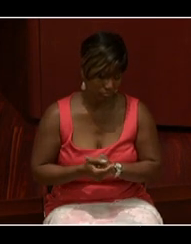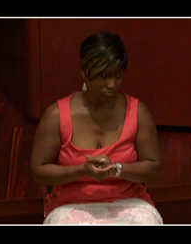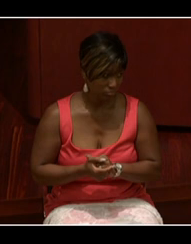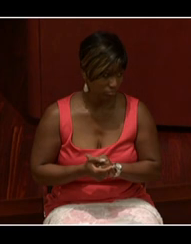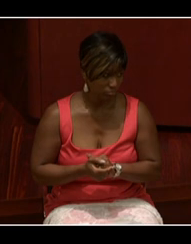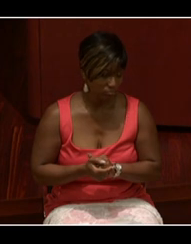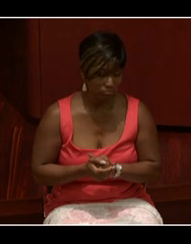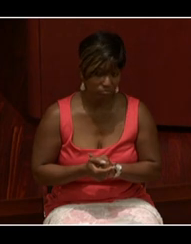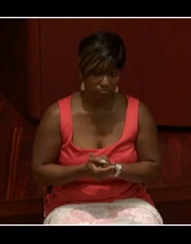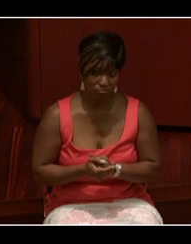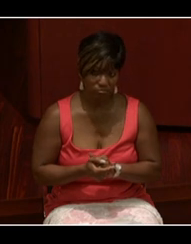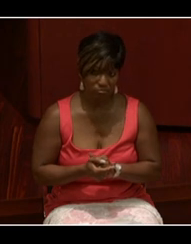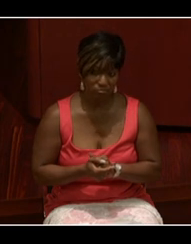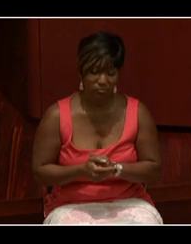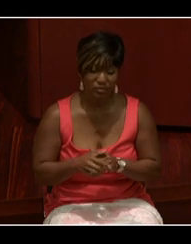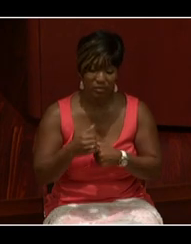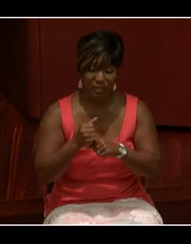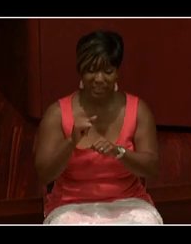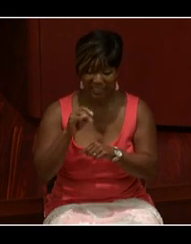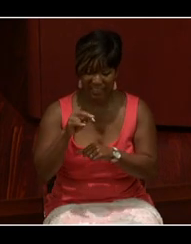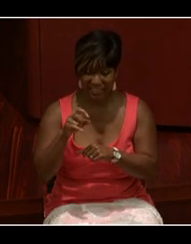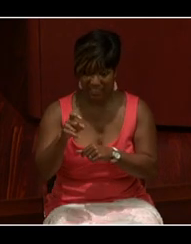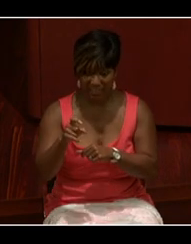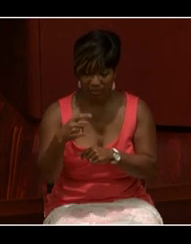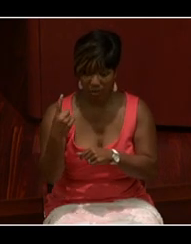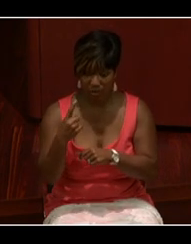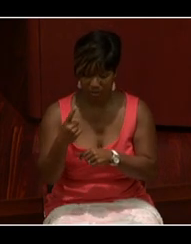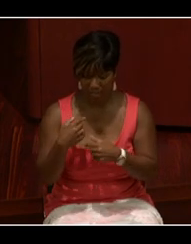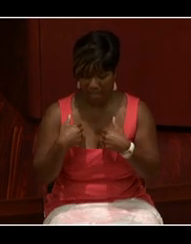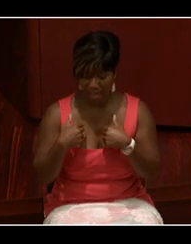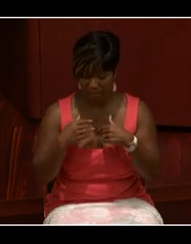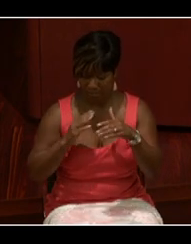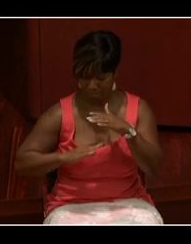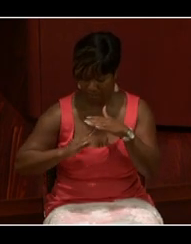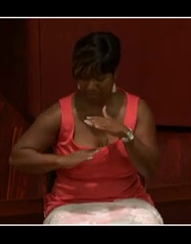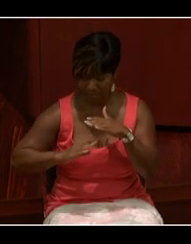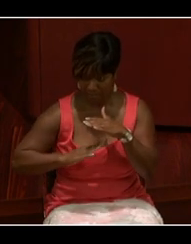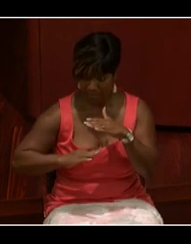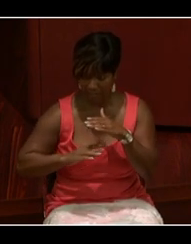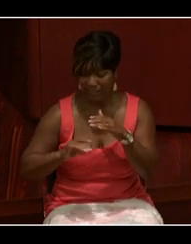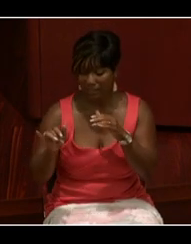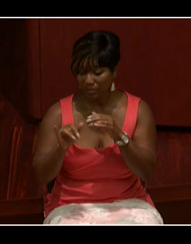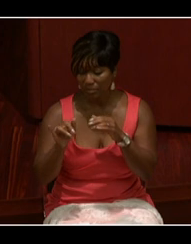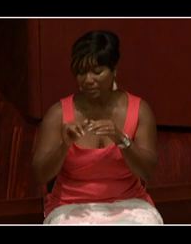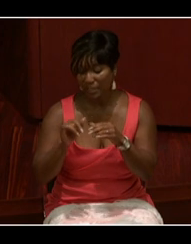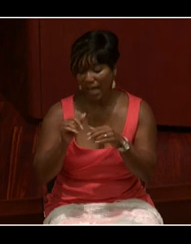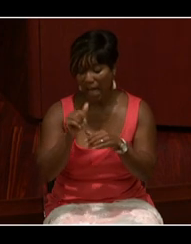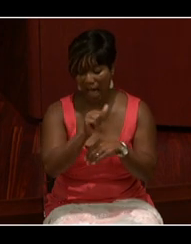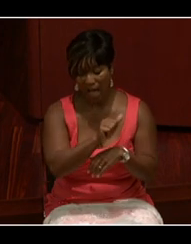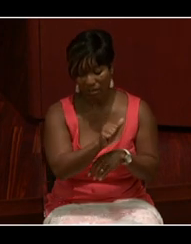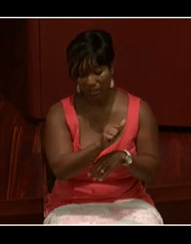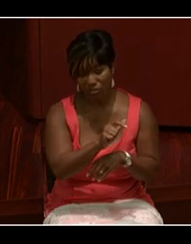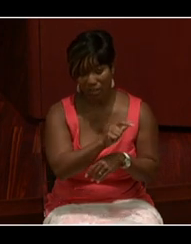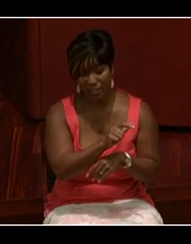The Leavenworth Inmate Index on archives.gov only contains the basics, similar to Alcatraz, with inmate name and numbers only.